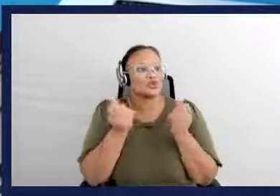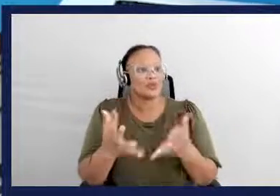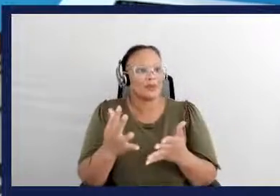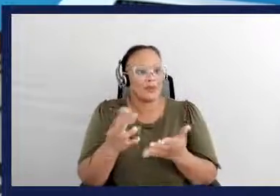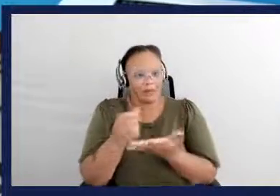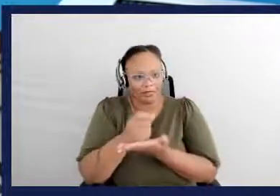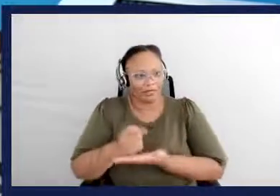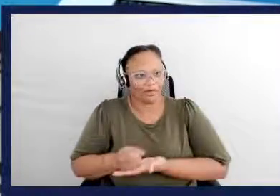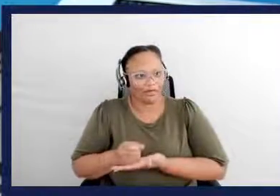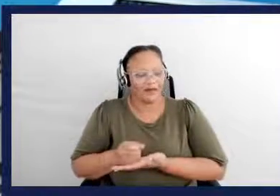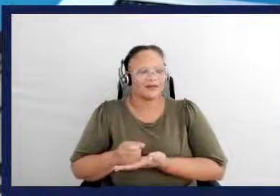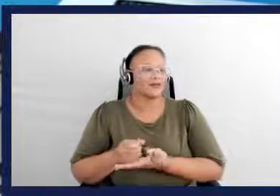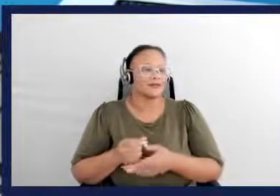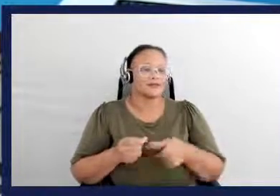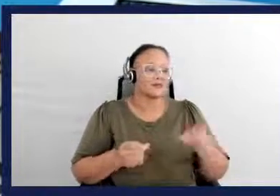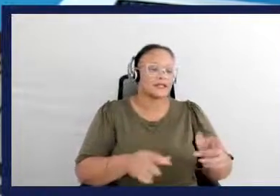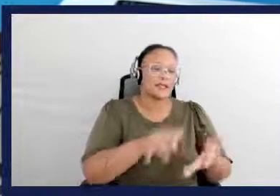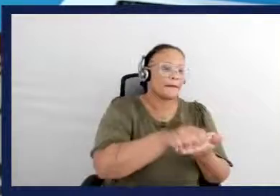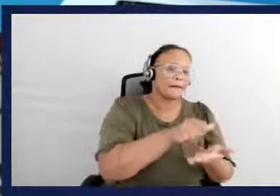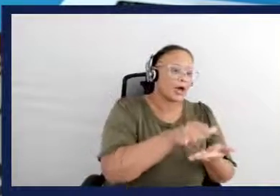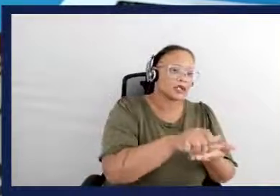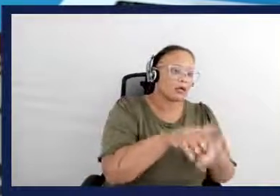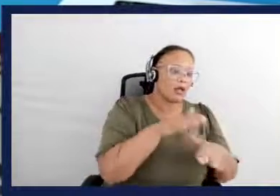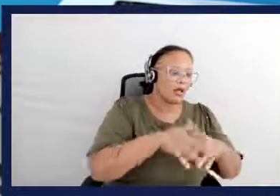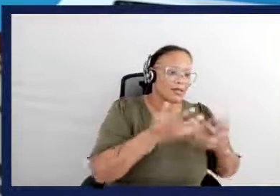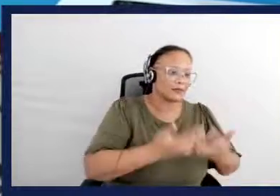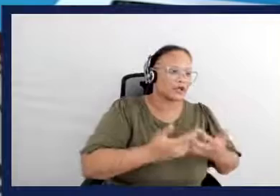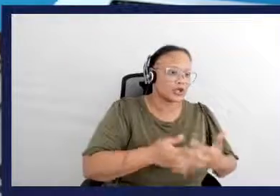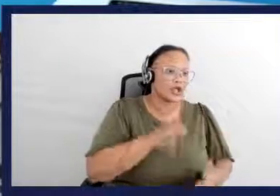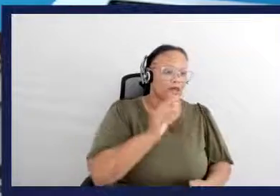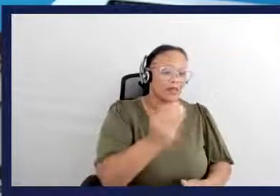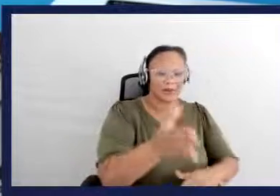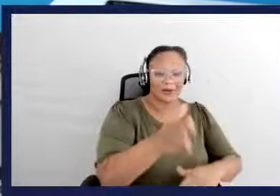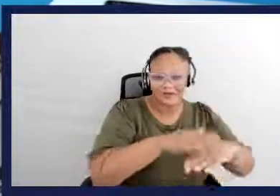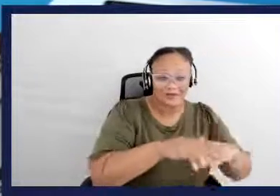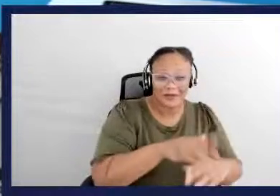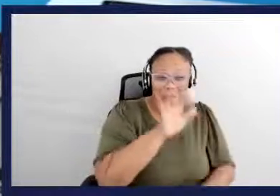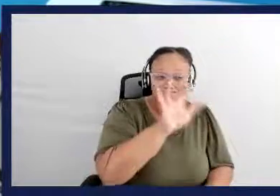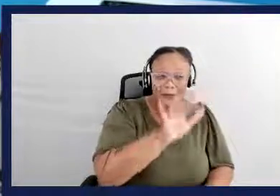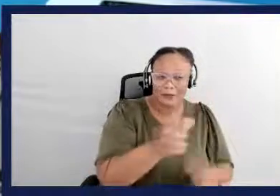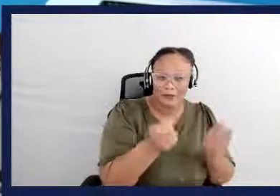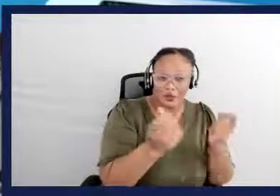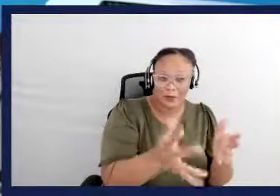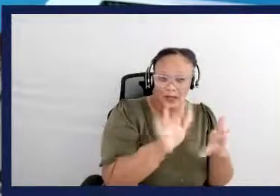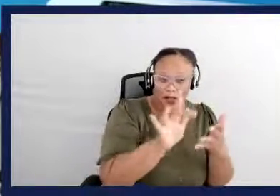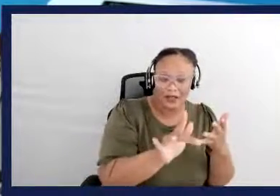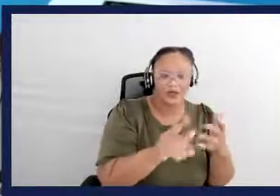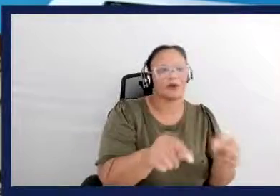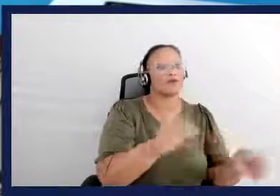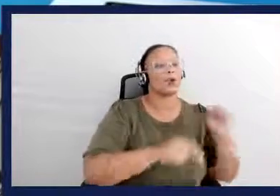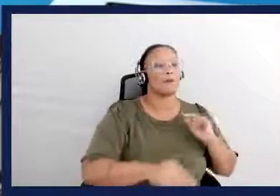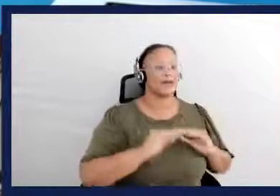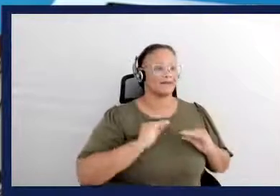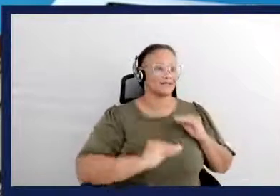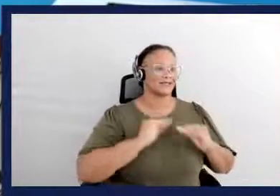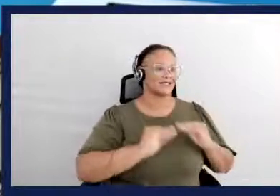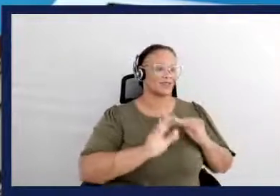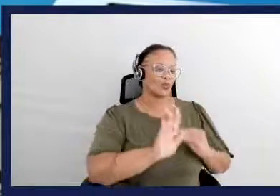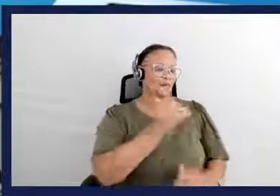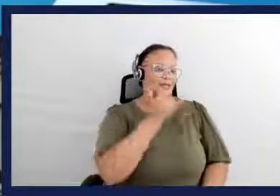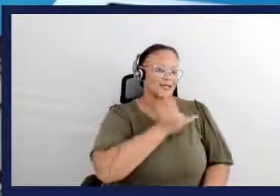to progress to the next contest. It will warn them that they've overvoted this contest, and then they can go back and make the appropriate